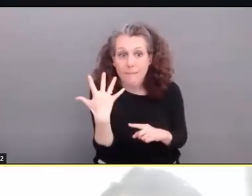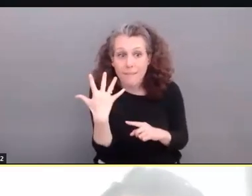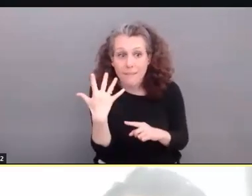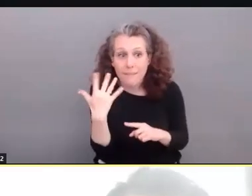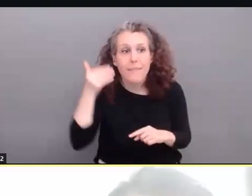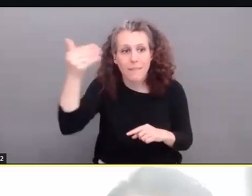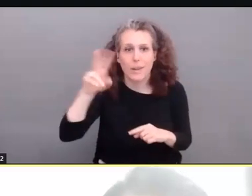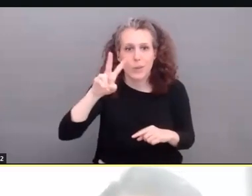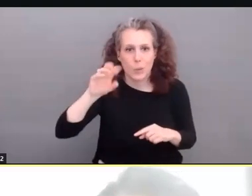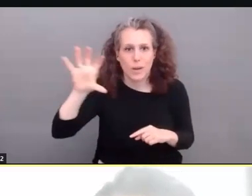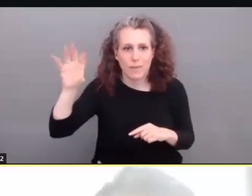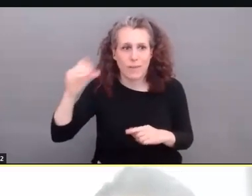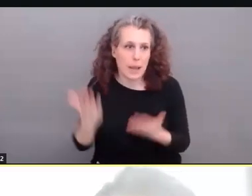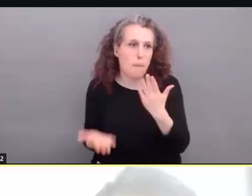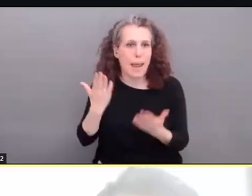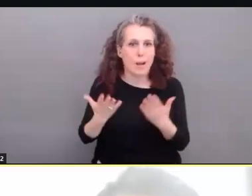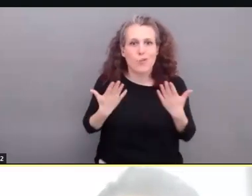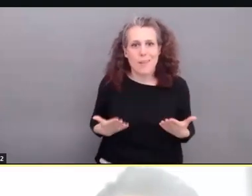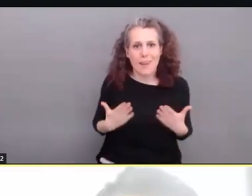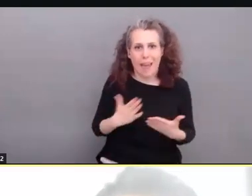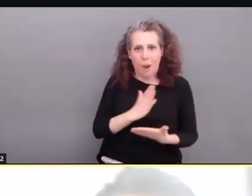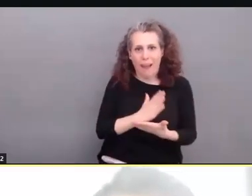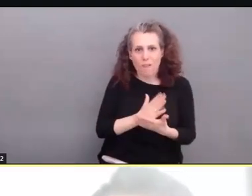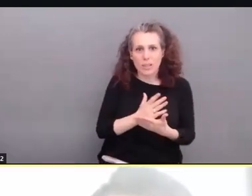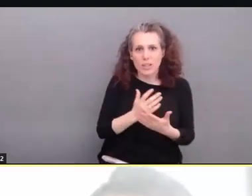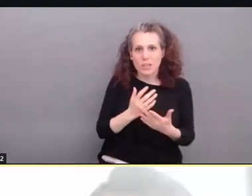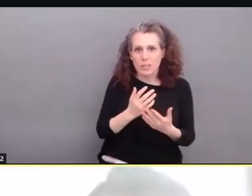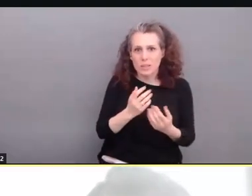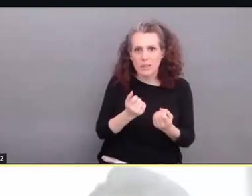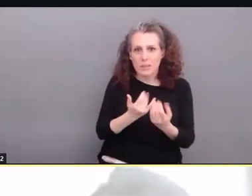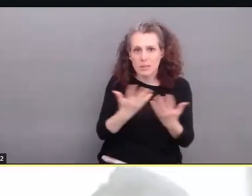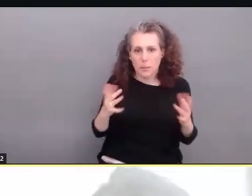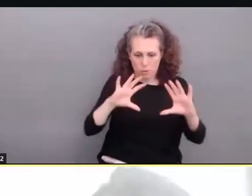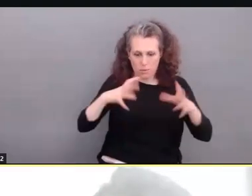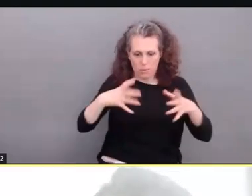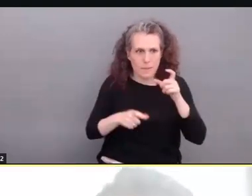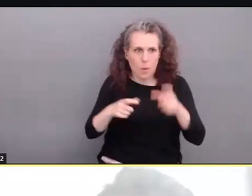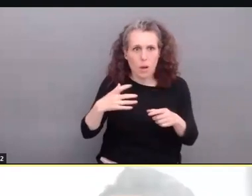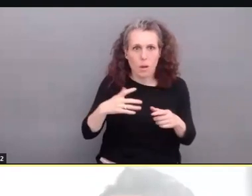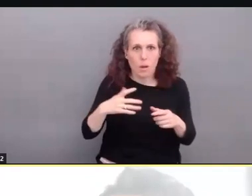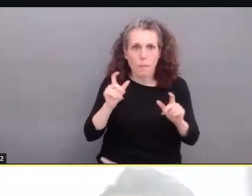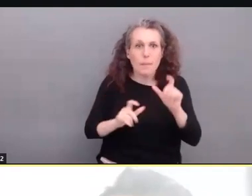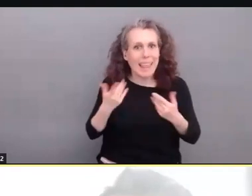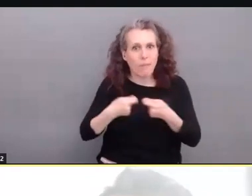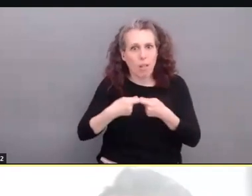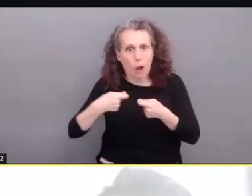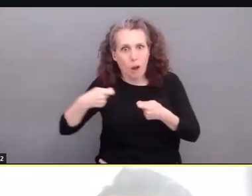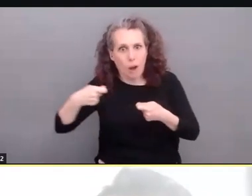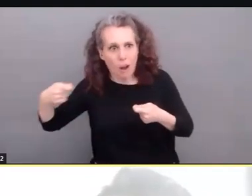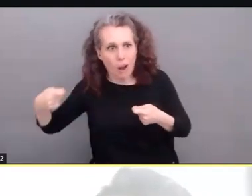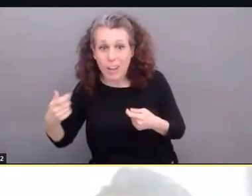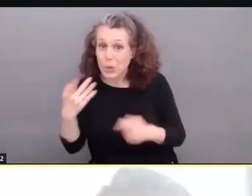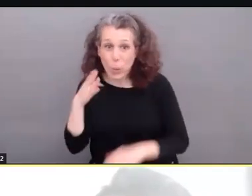in comparison to the average number of all older persons. So this means that in the future,